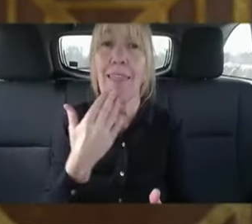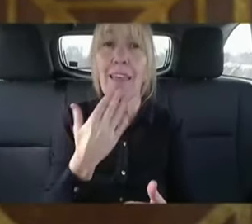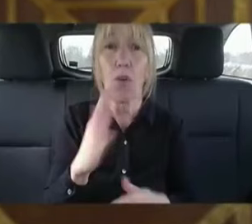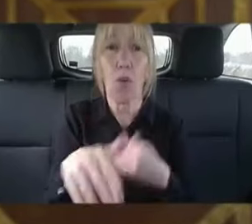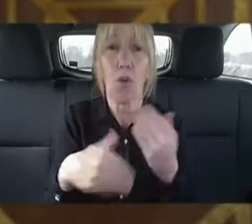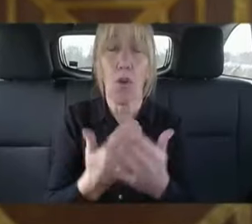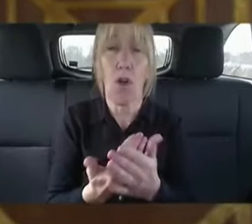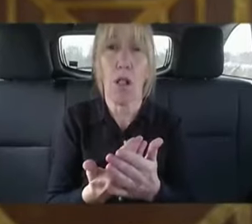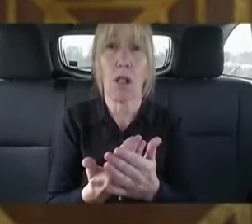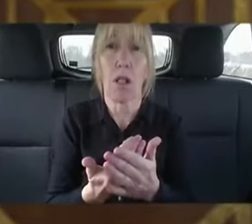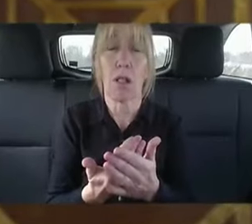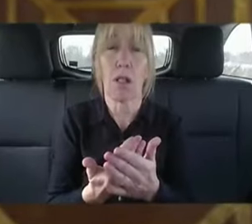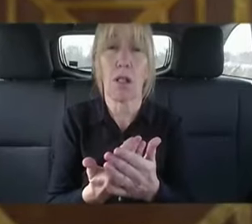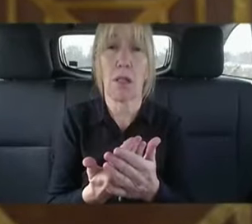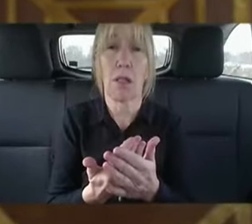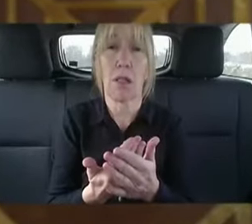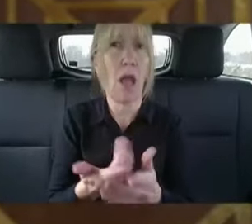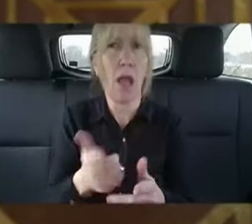yet. Oh,